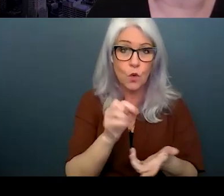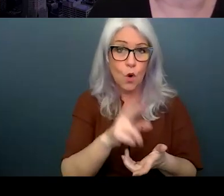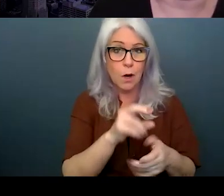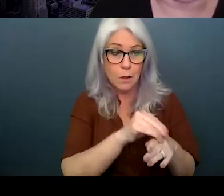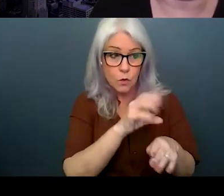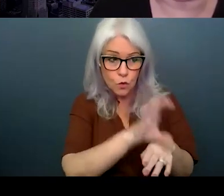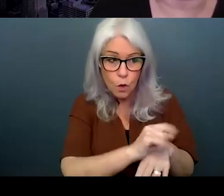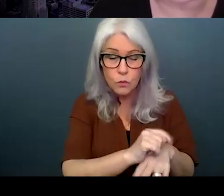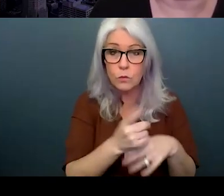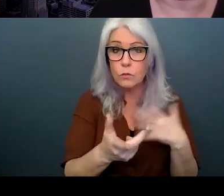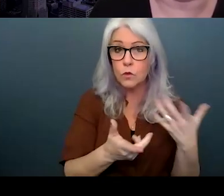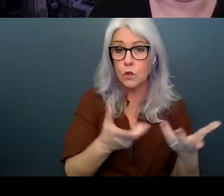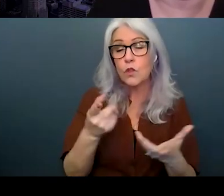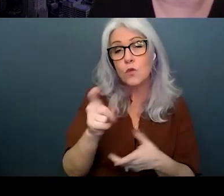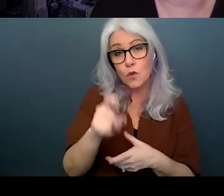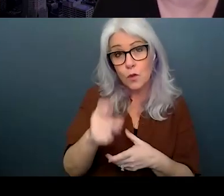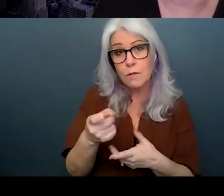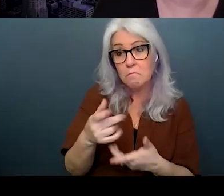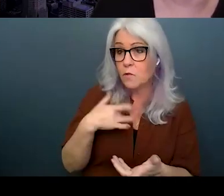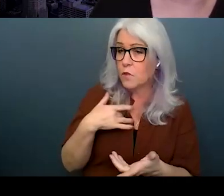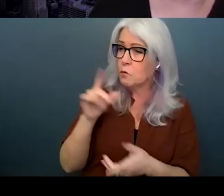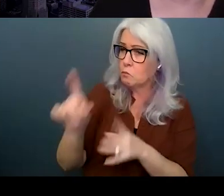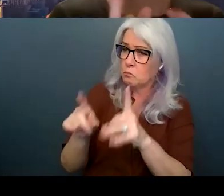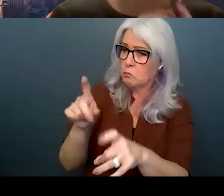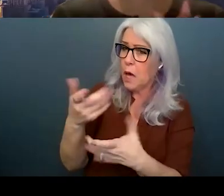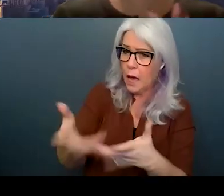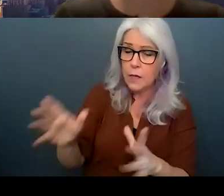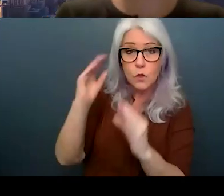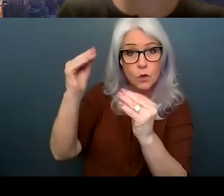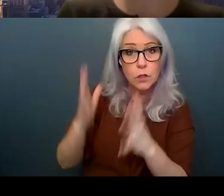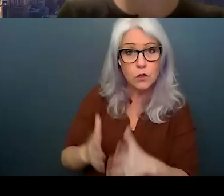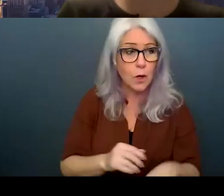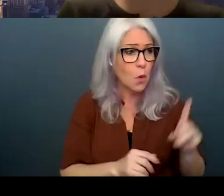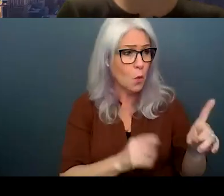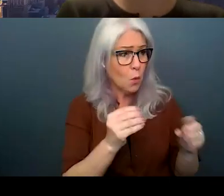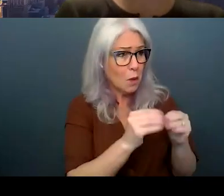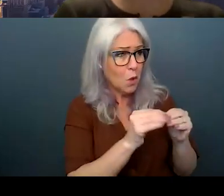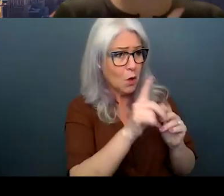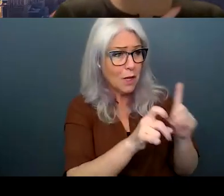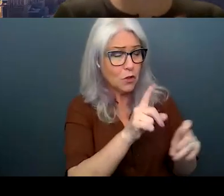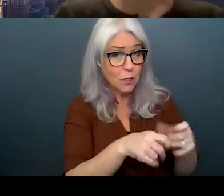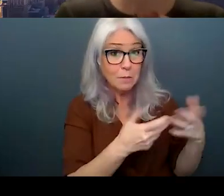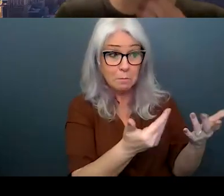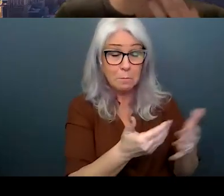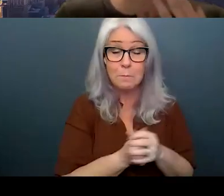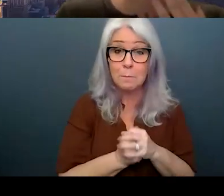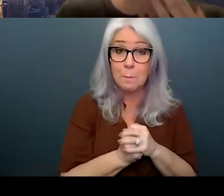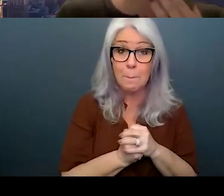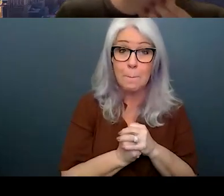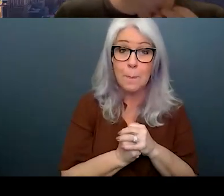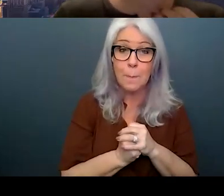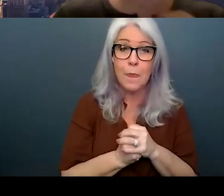also something that you should feel free to ask your professors. Can I ask one more question on that? Mhm.